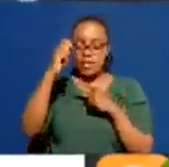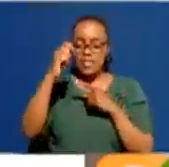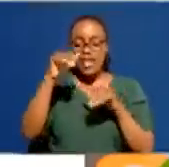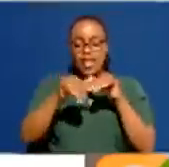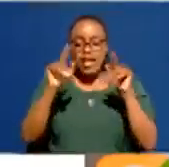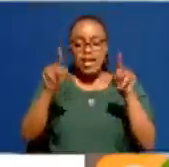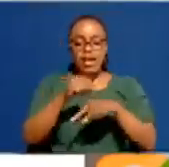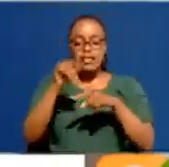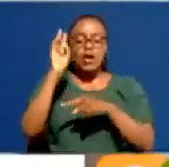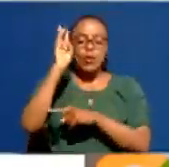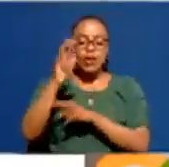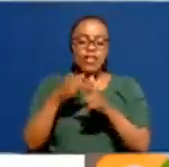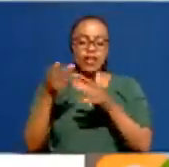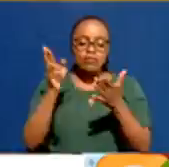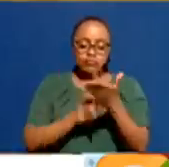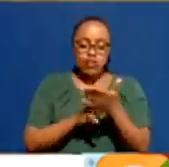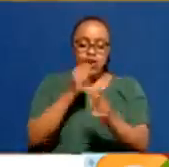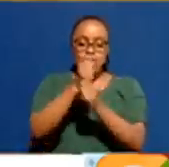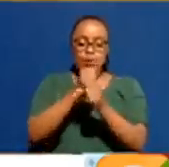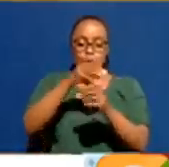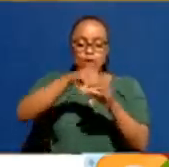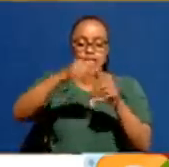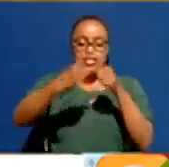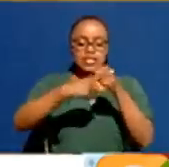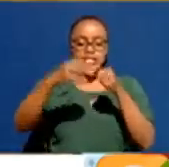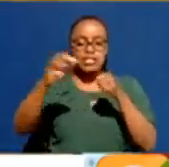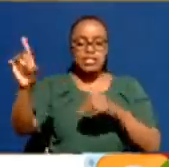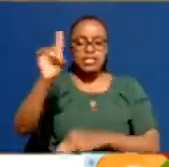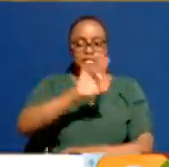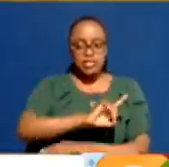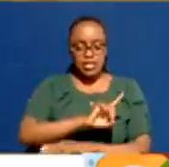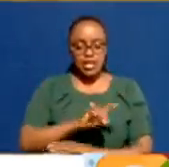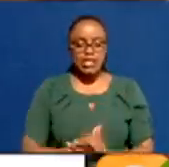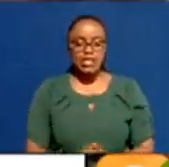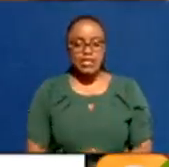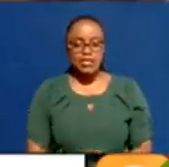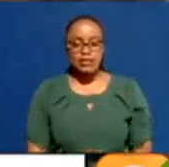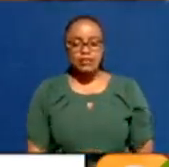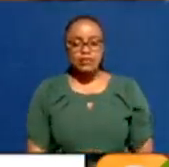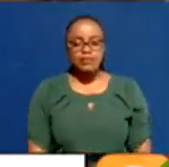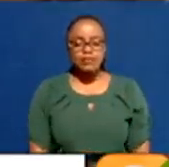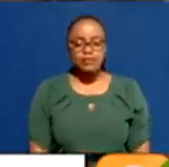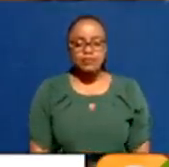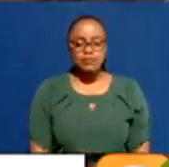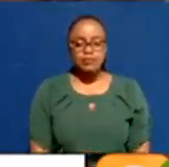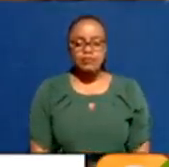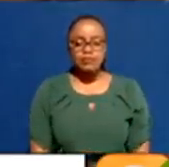nullified and a repeat set-house race conducted within 60 days. Sam Ogino, Citizen TV, Nairobi.